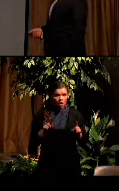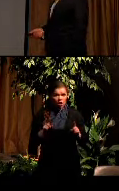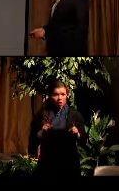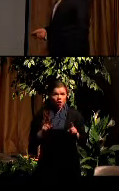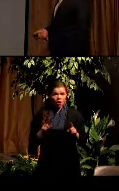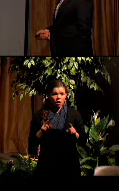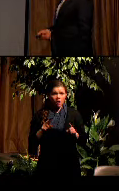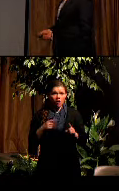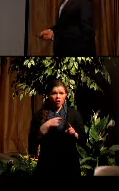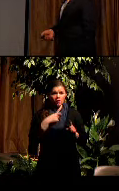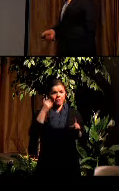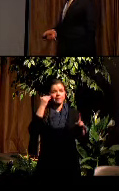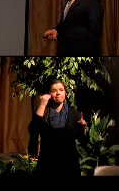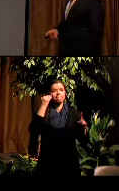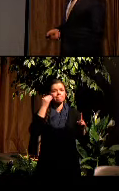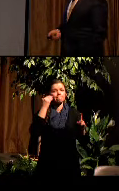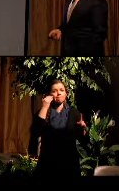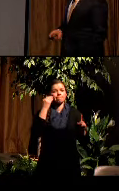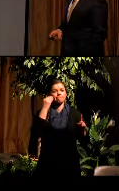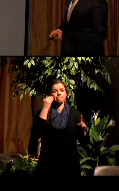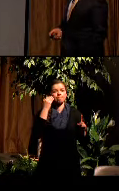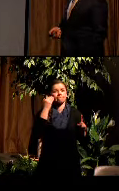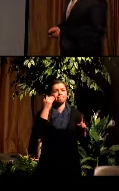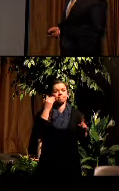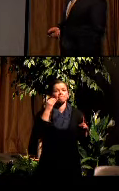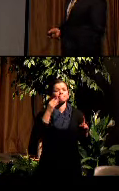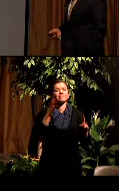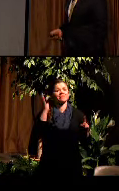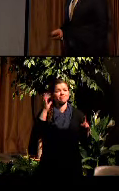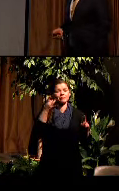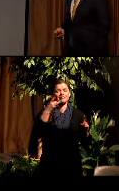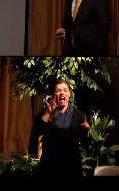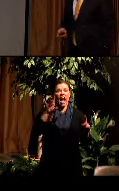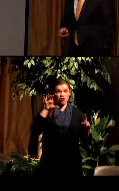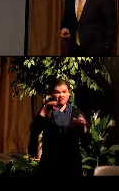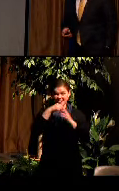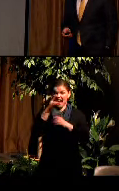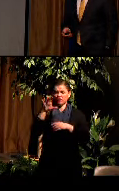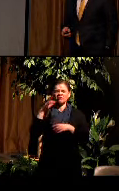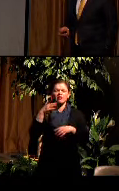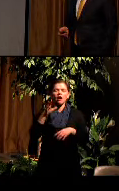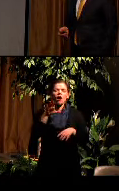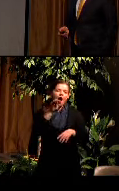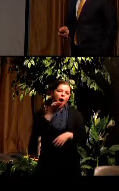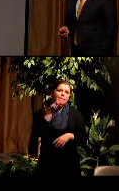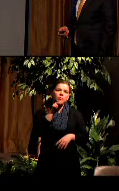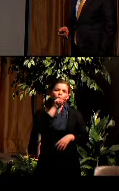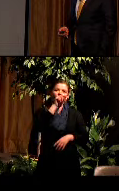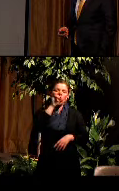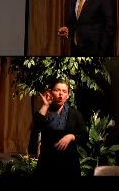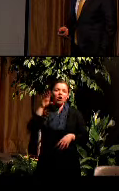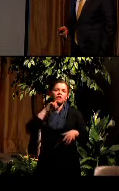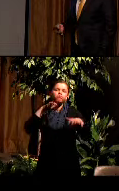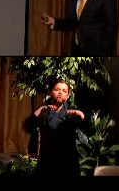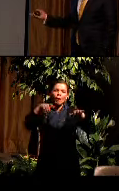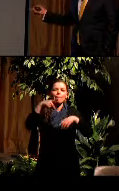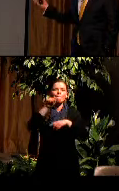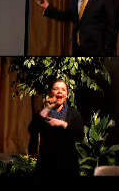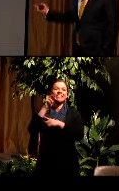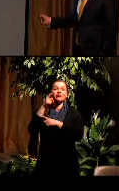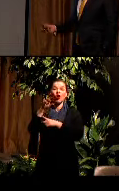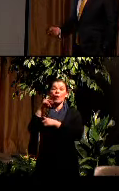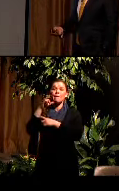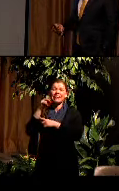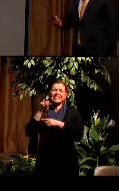Americas in the 1800s. In 1860, there was one flock that was estimated to be about 3 billion birds. Somebody,